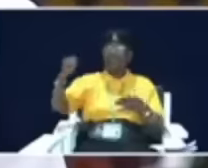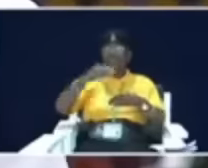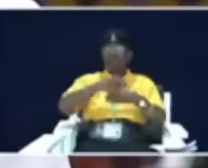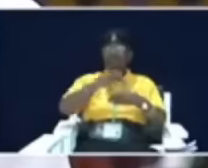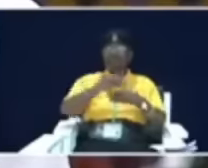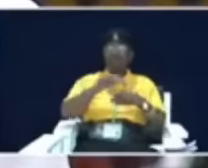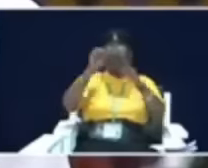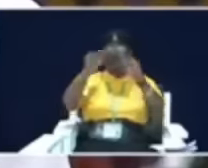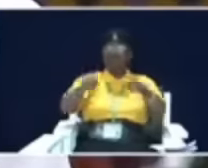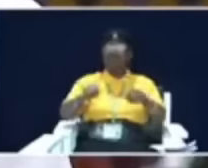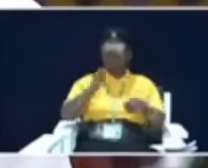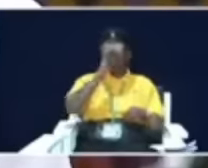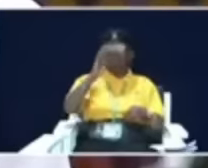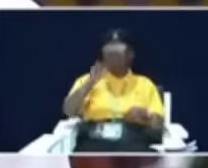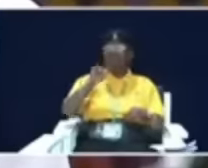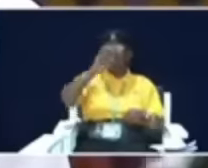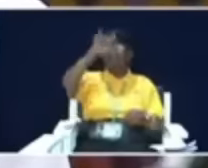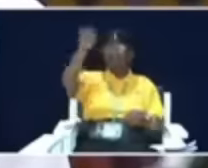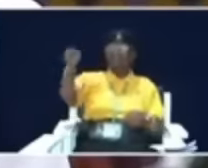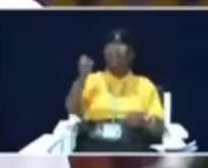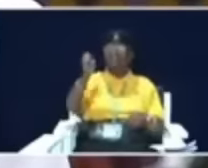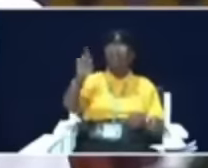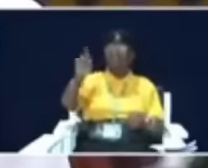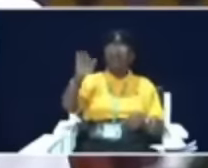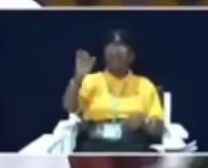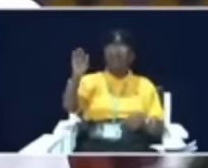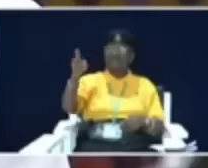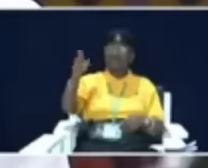The Jericho Wall is symbolic